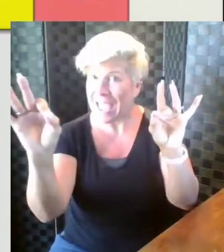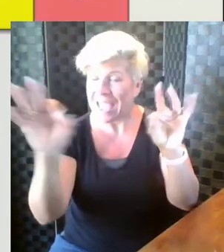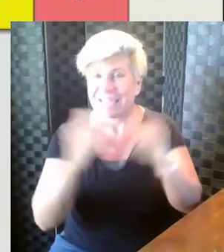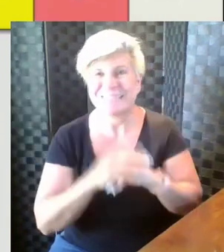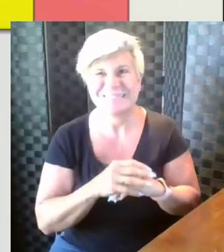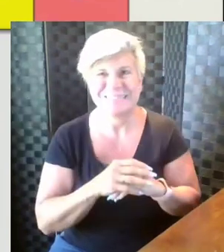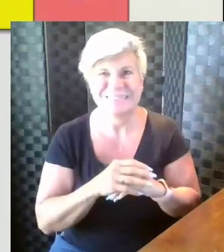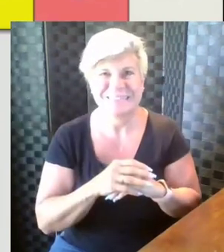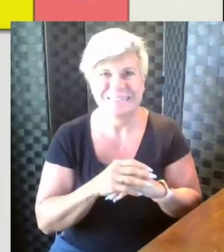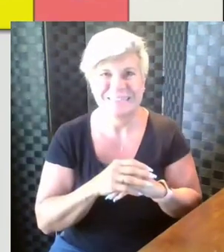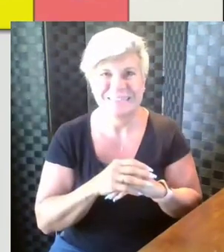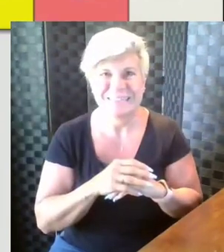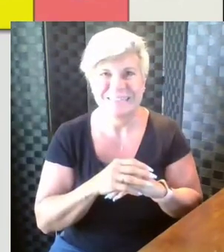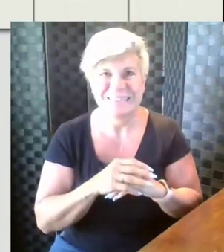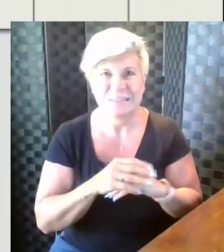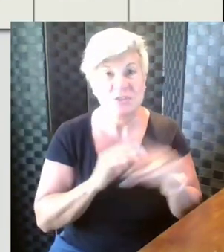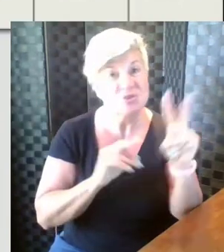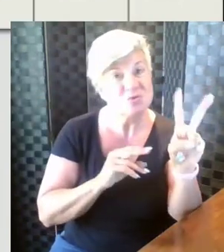9,